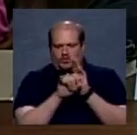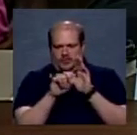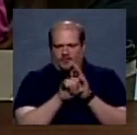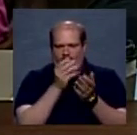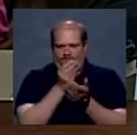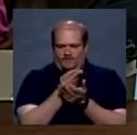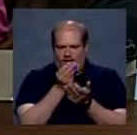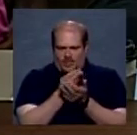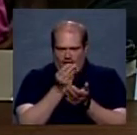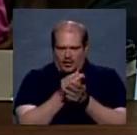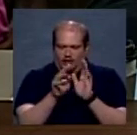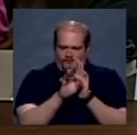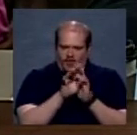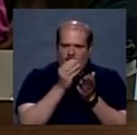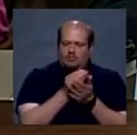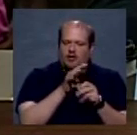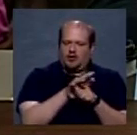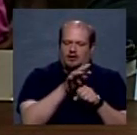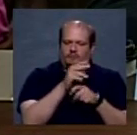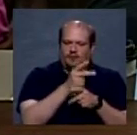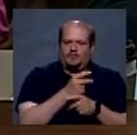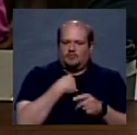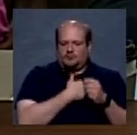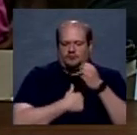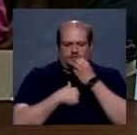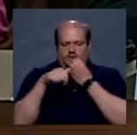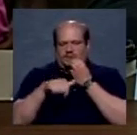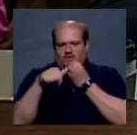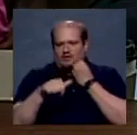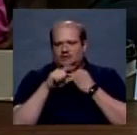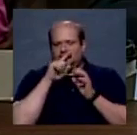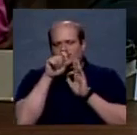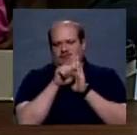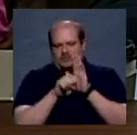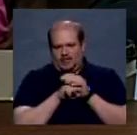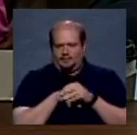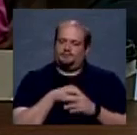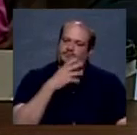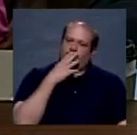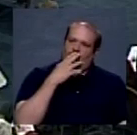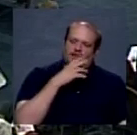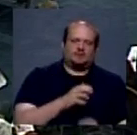funding. Good. And again, the majority of this funding is state. Thanks, Bruce.